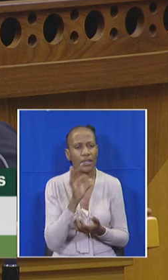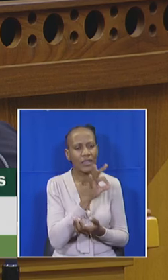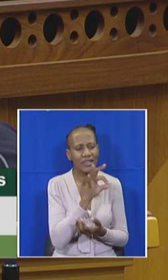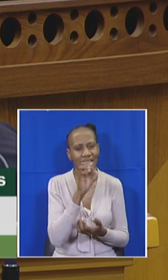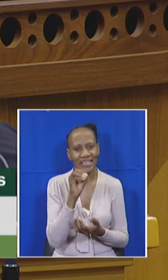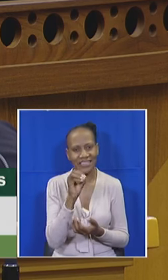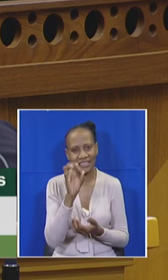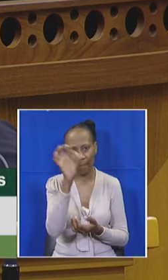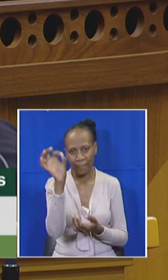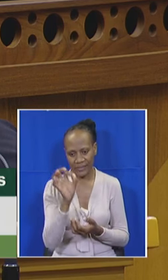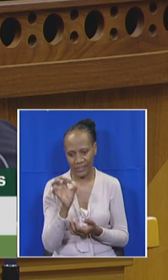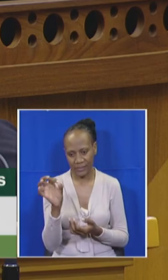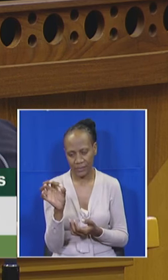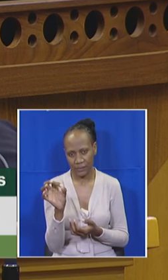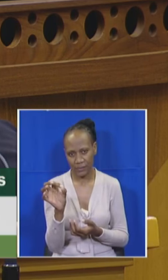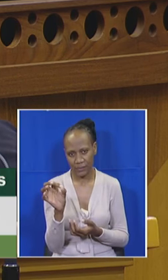30%